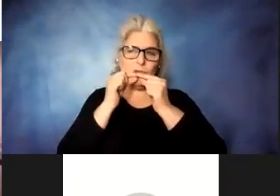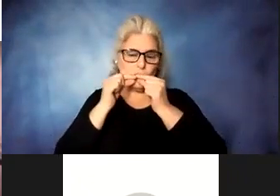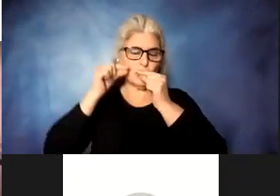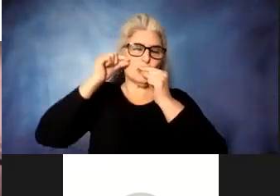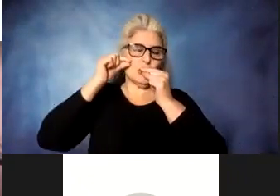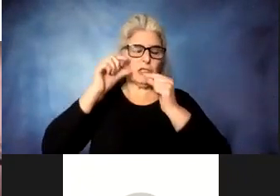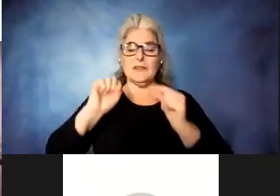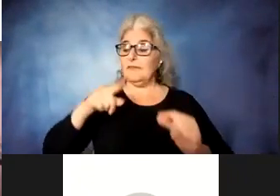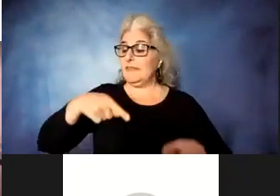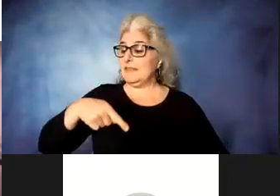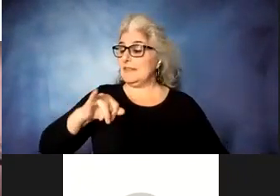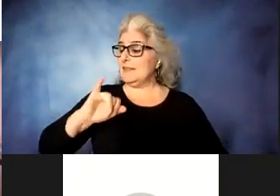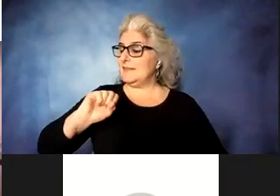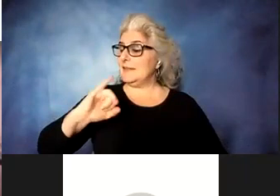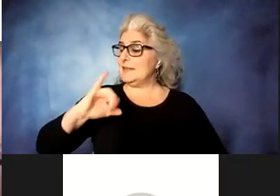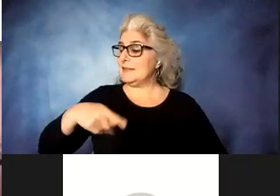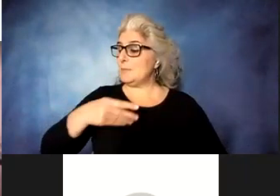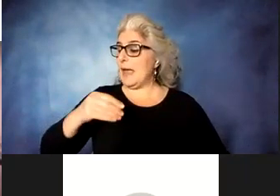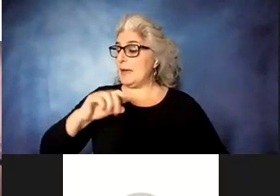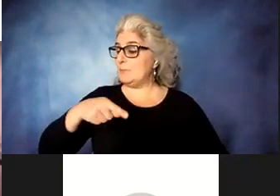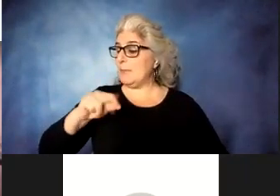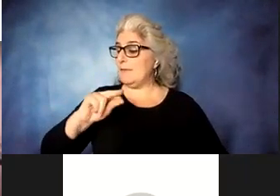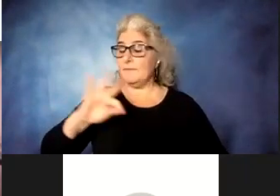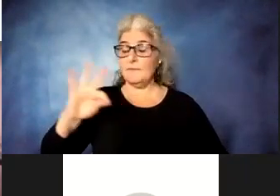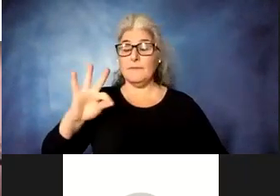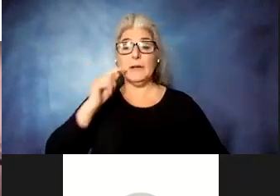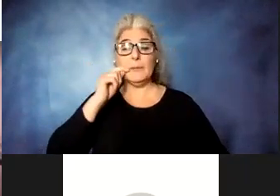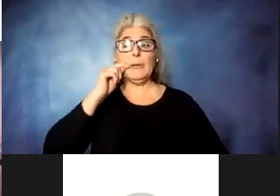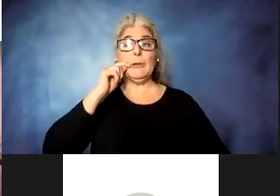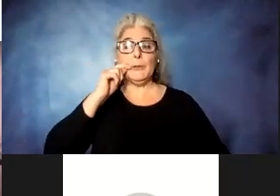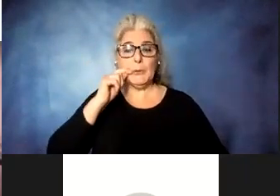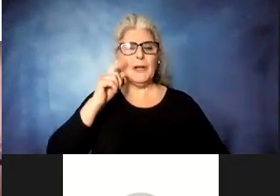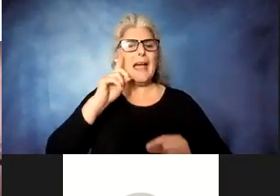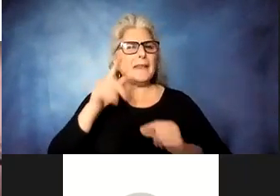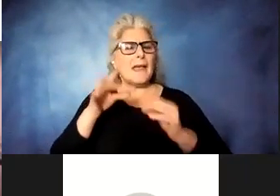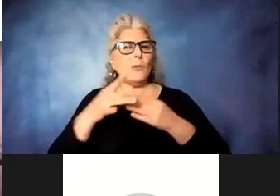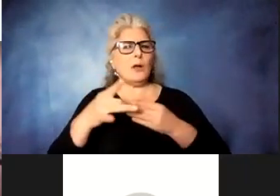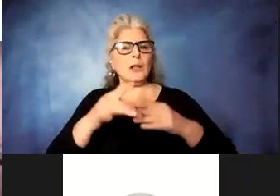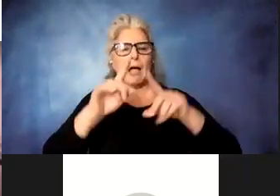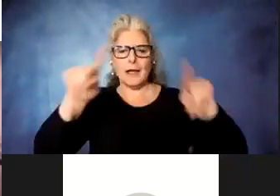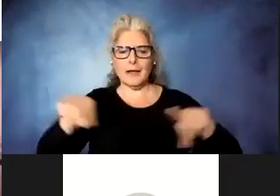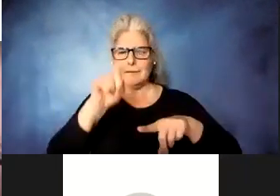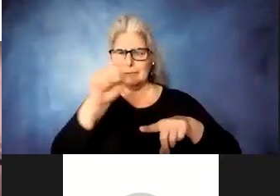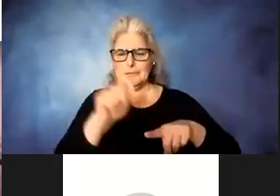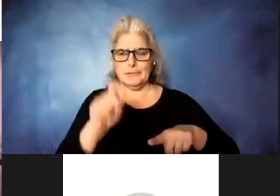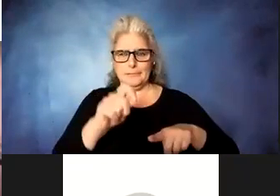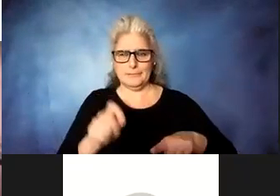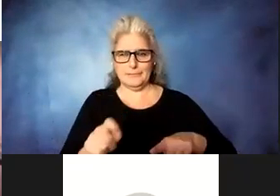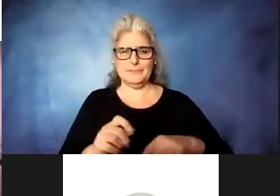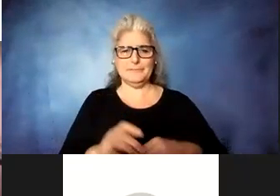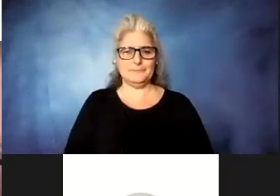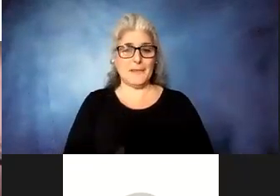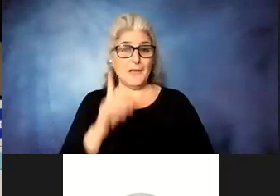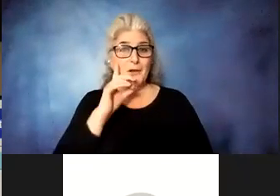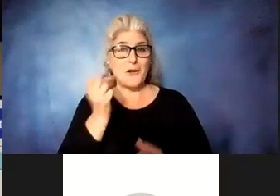bottom image is that same voter looking at the AutoMark screen as he uses the device. So for many of you, all of